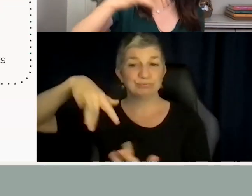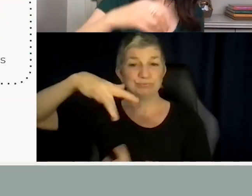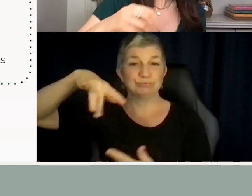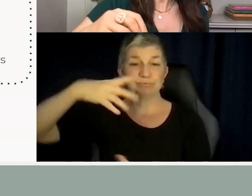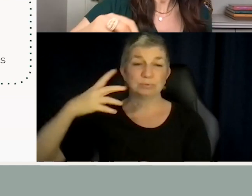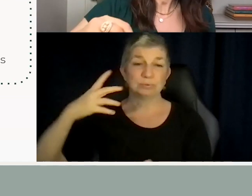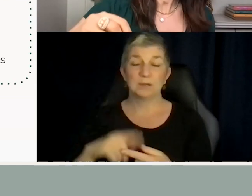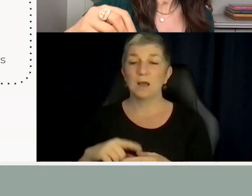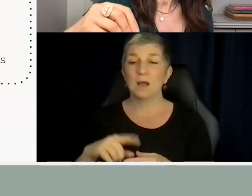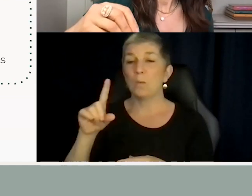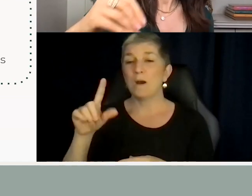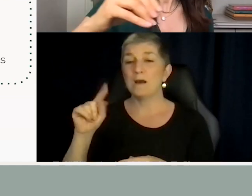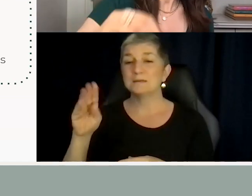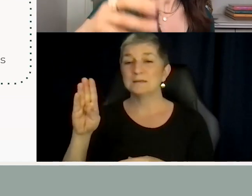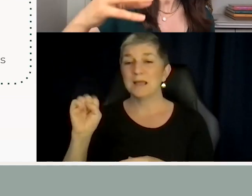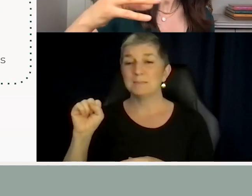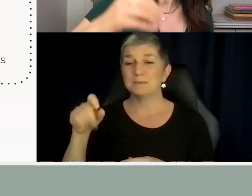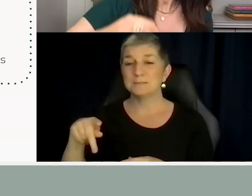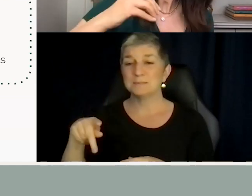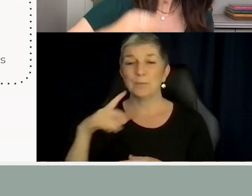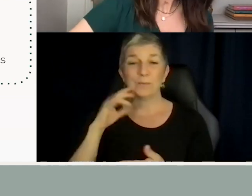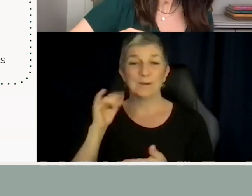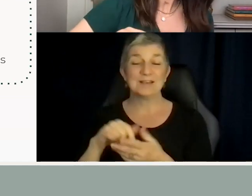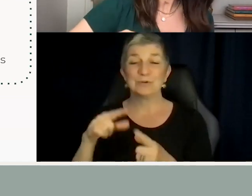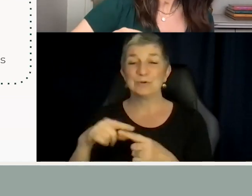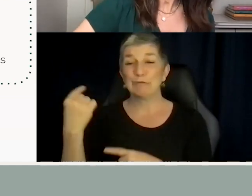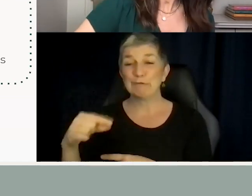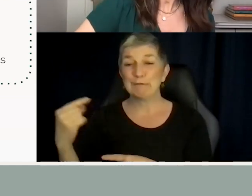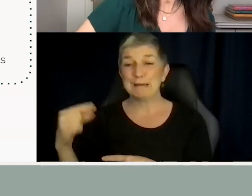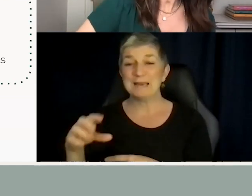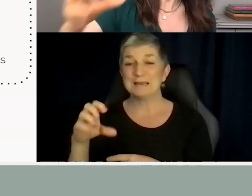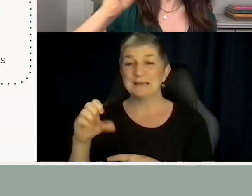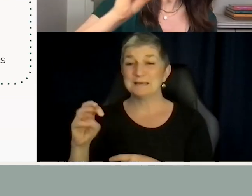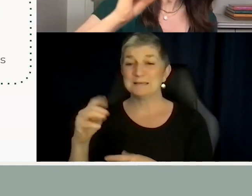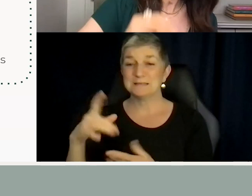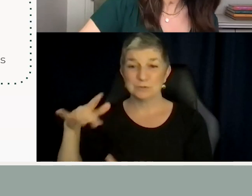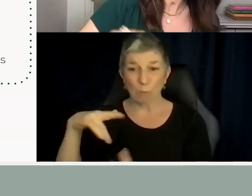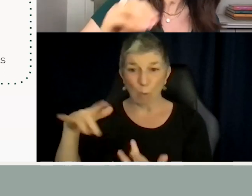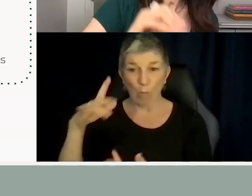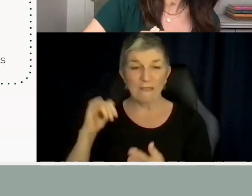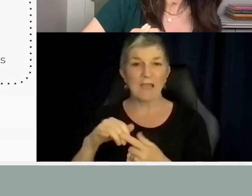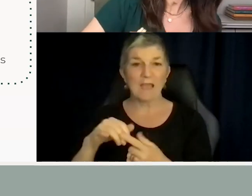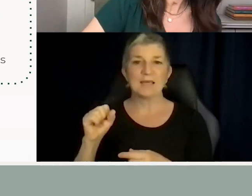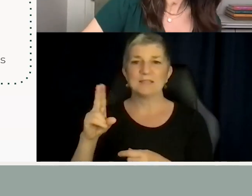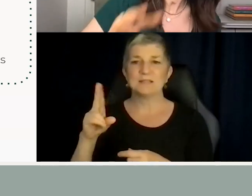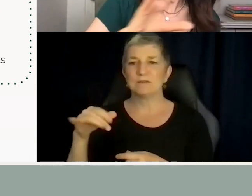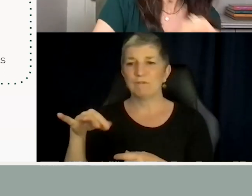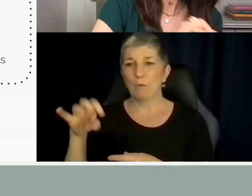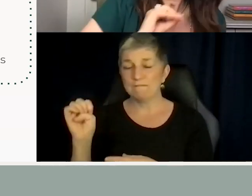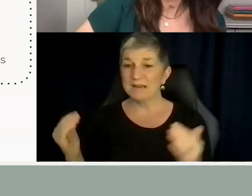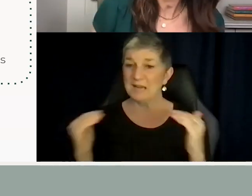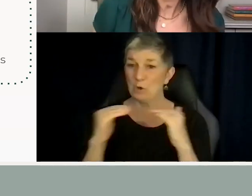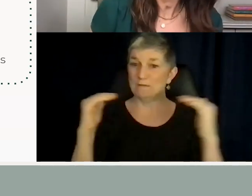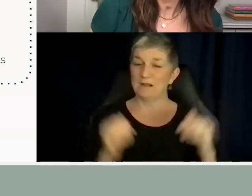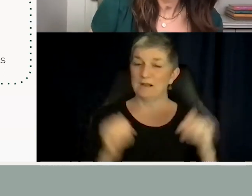a tablespoon even, into your green smoothie, it has the sulforaphane equivalent of a